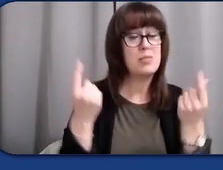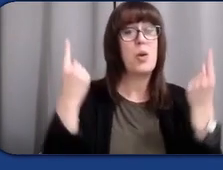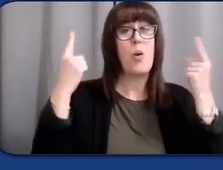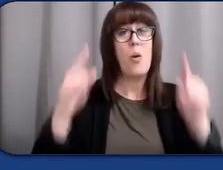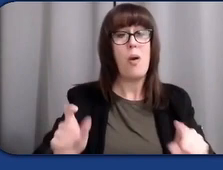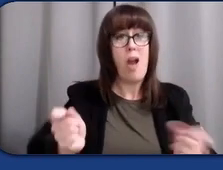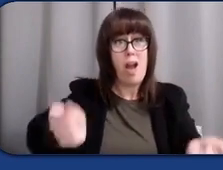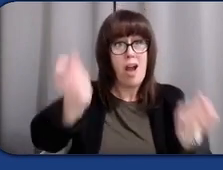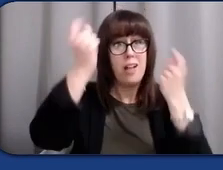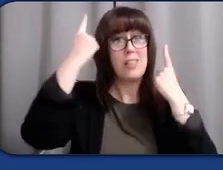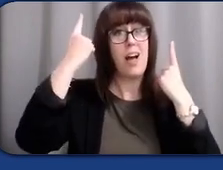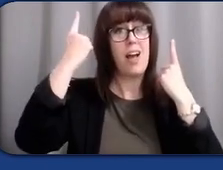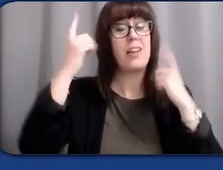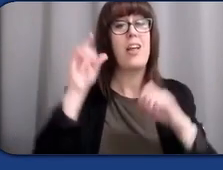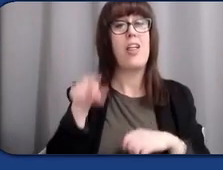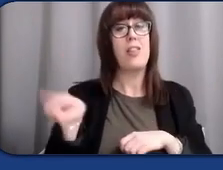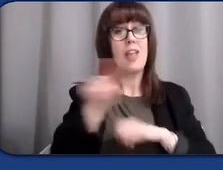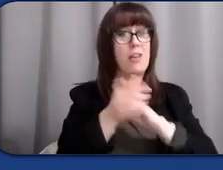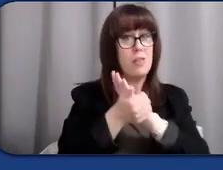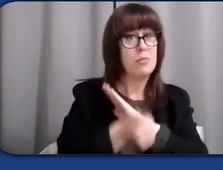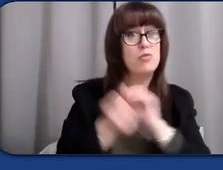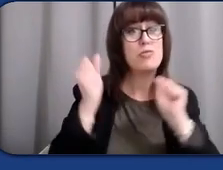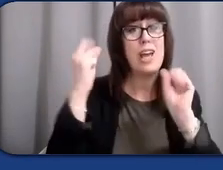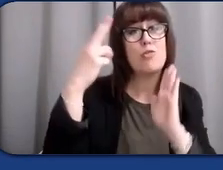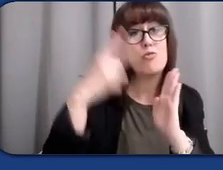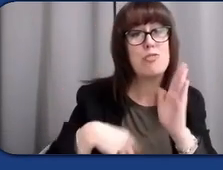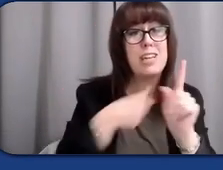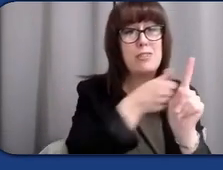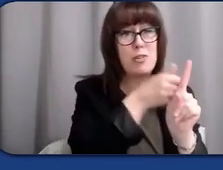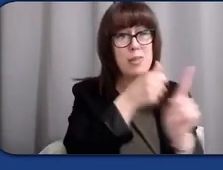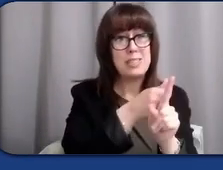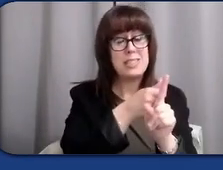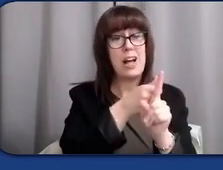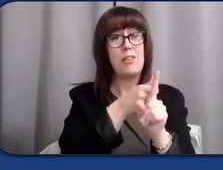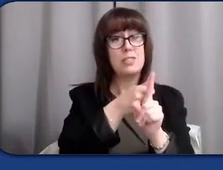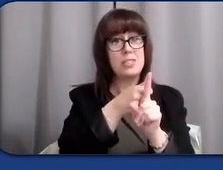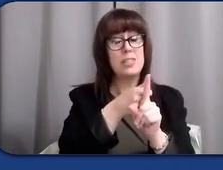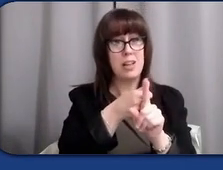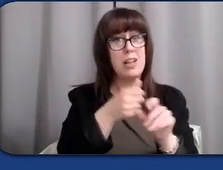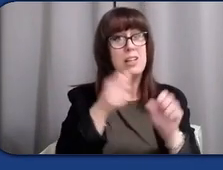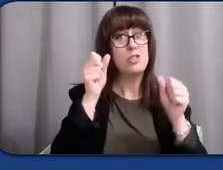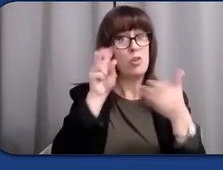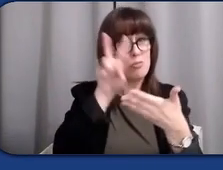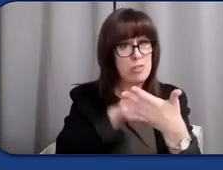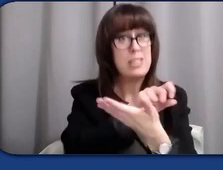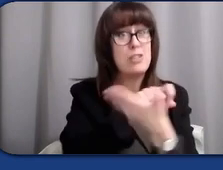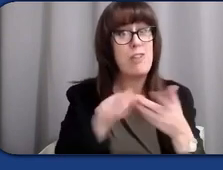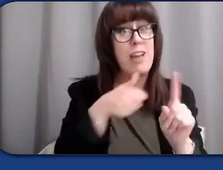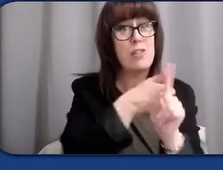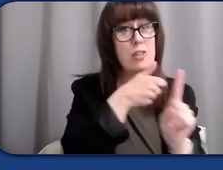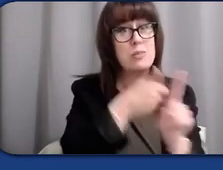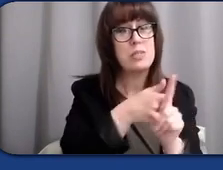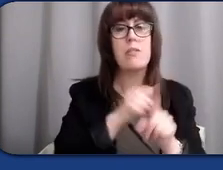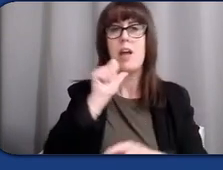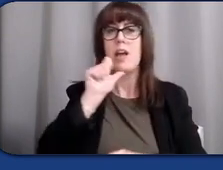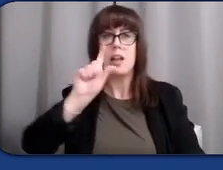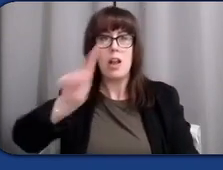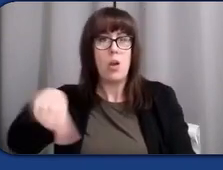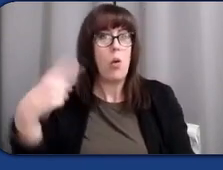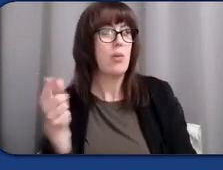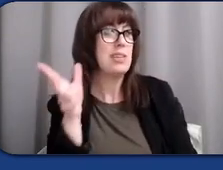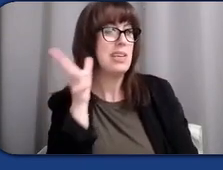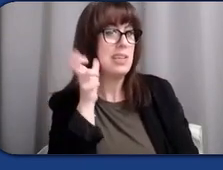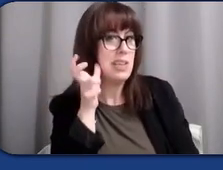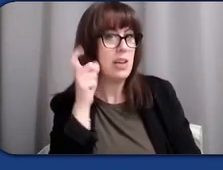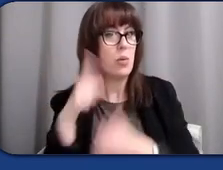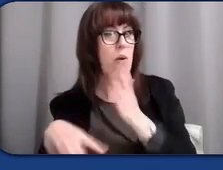It's when they can reason for themselves. It's when they have the ability to read for themselves and not just hear what people say for them to do it. And I think without